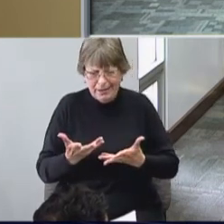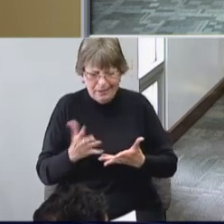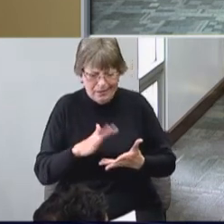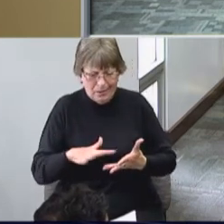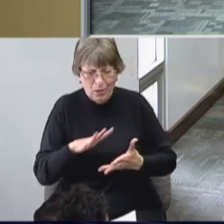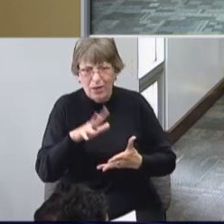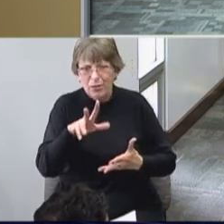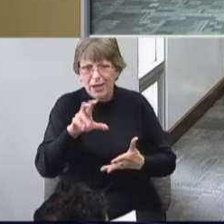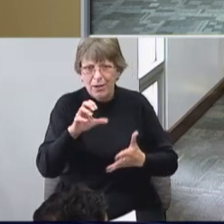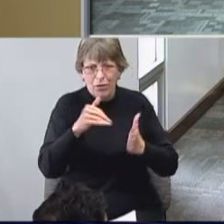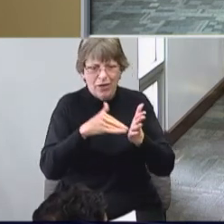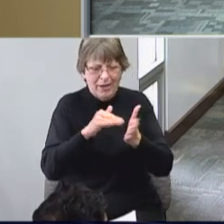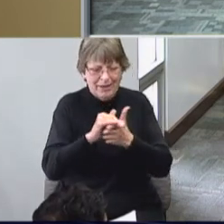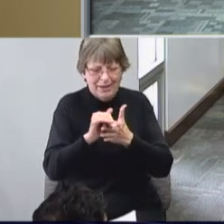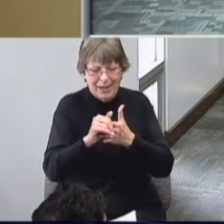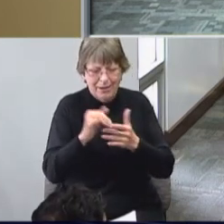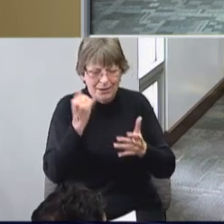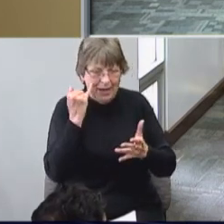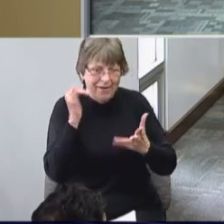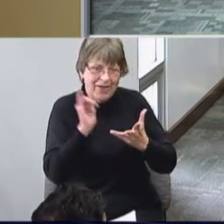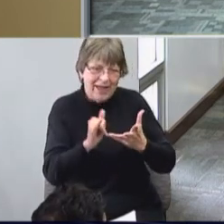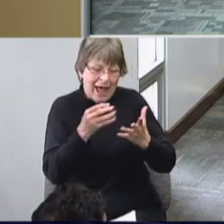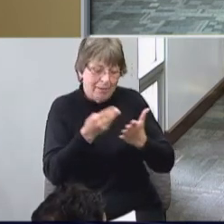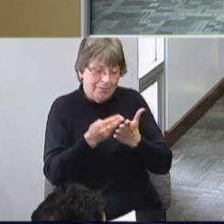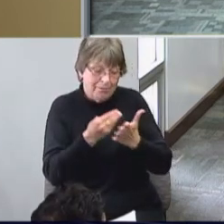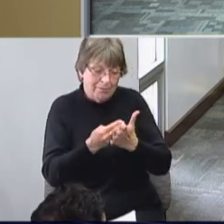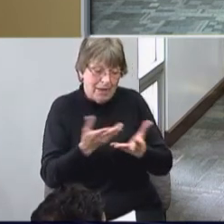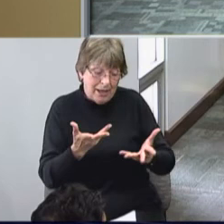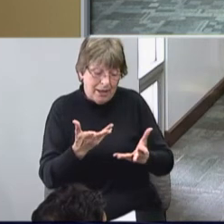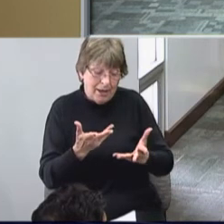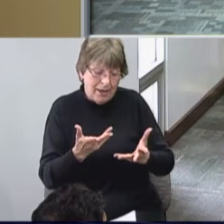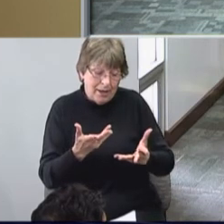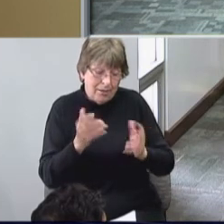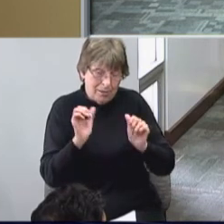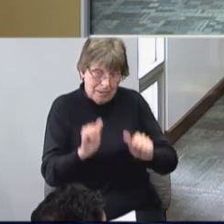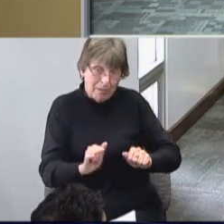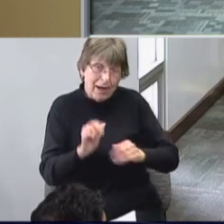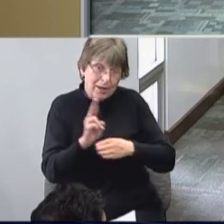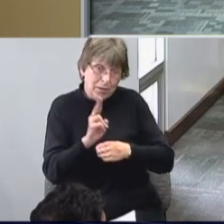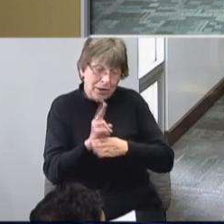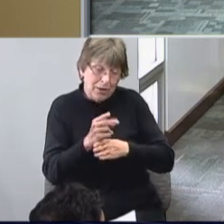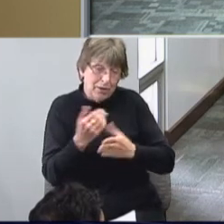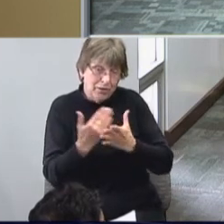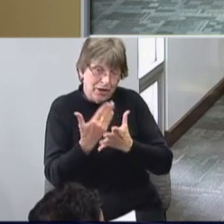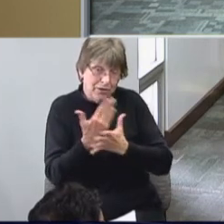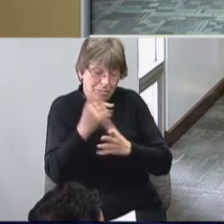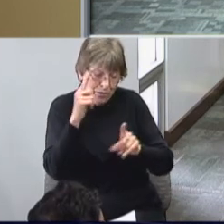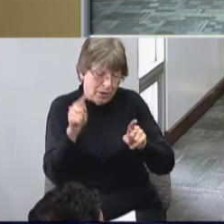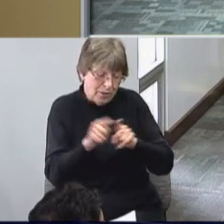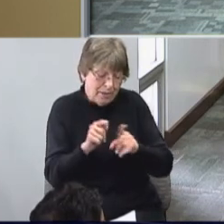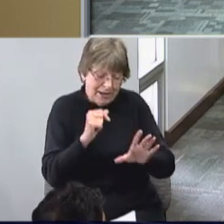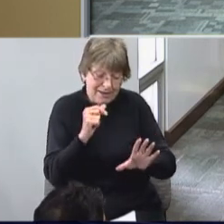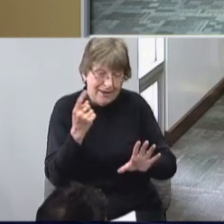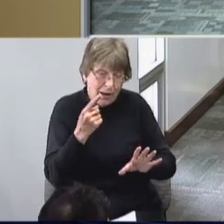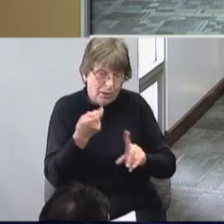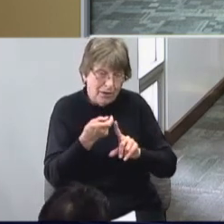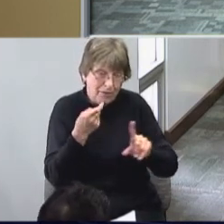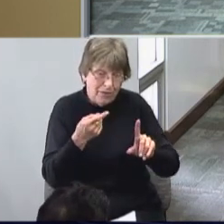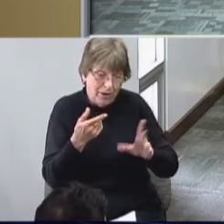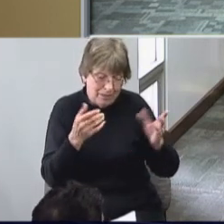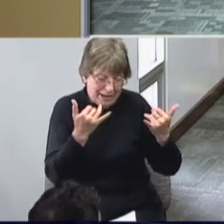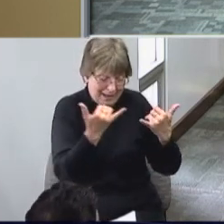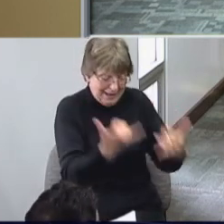around $300,000, that money would be eligible for this new agreement. So it's not just from here forward.